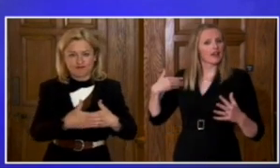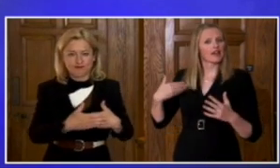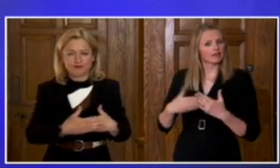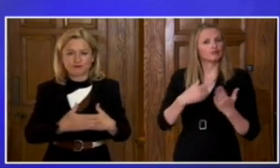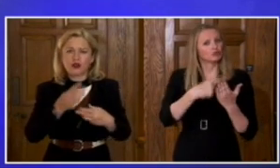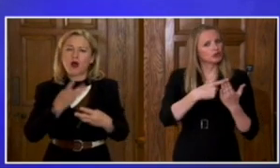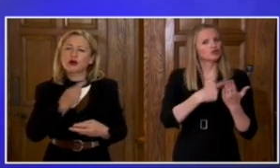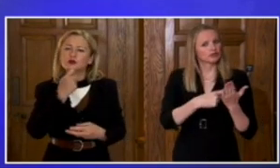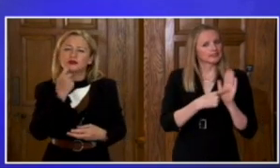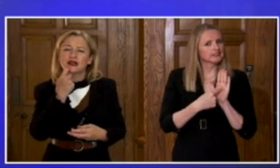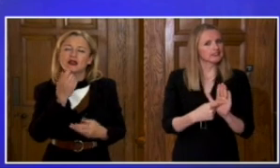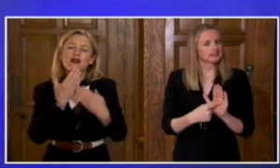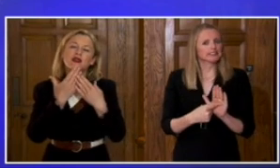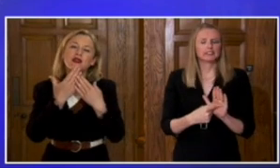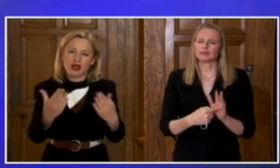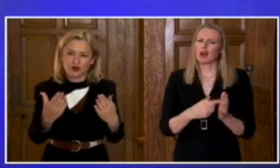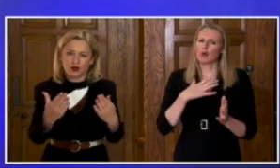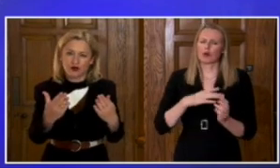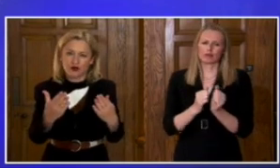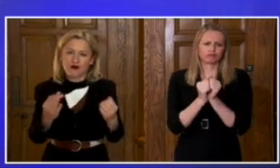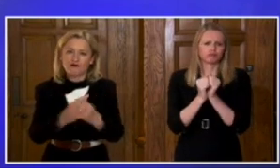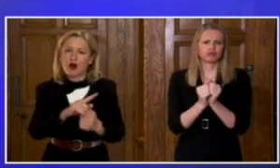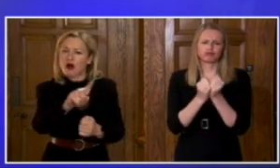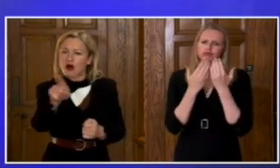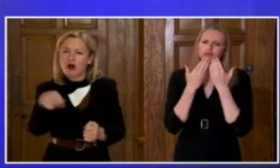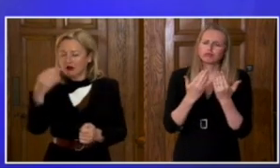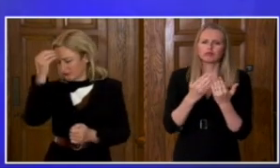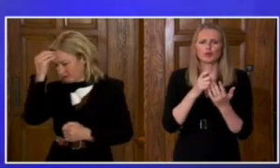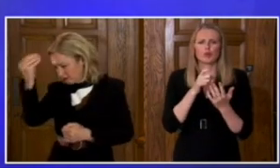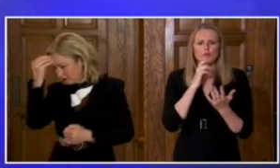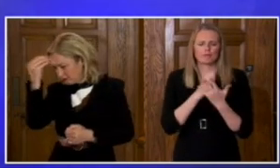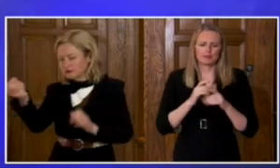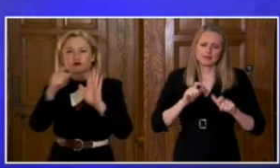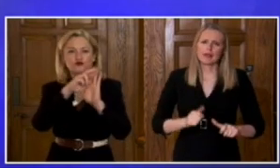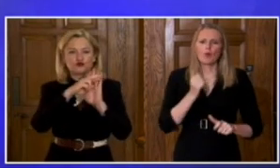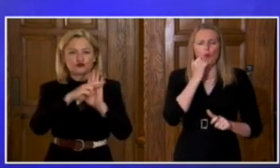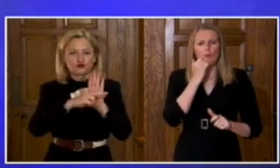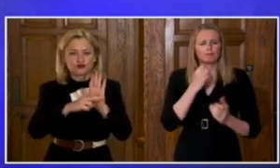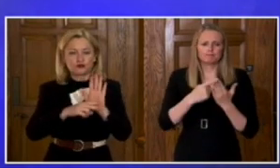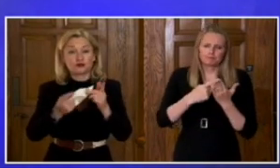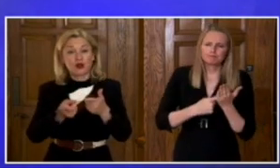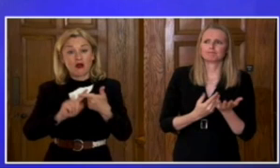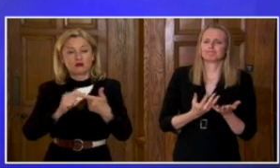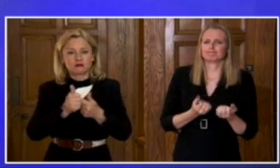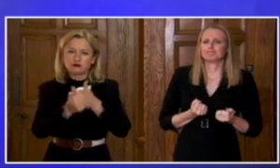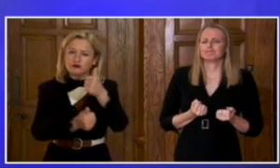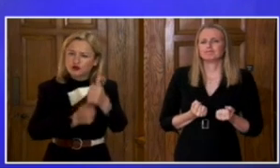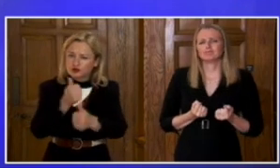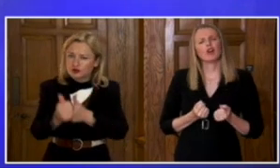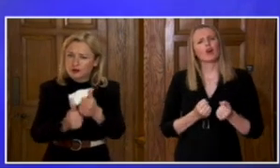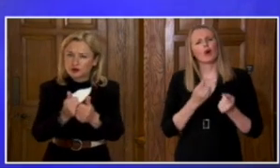gratitude to those who have resolutely abided by the regulations, and we also of course pay tribute to the many